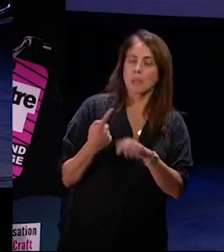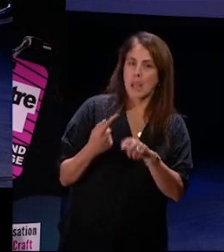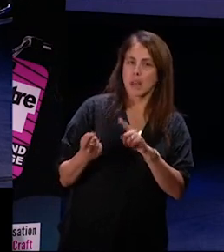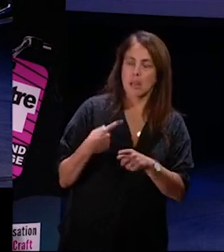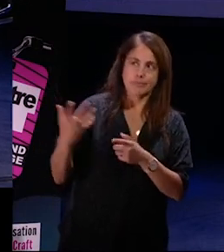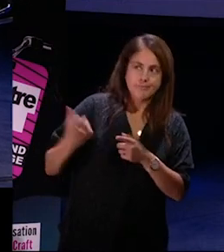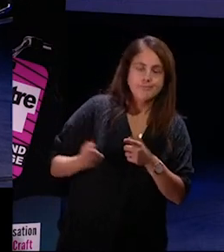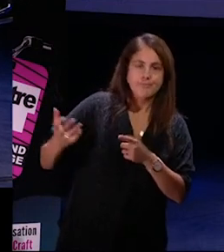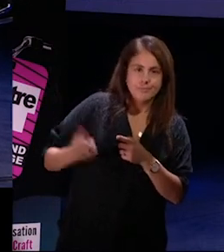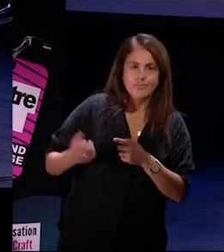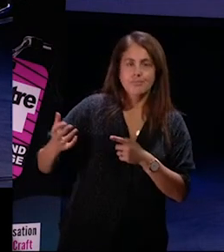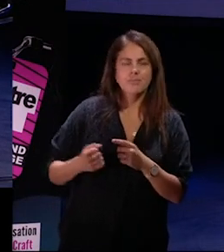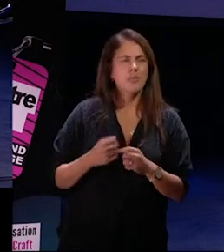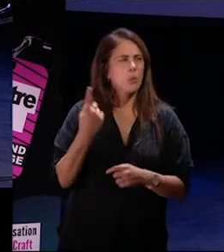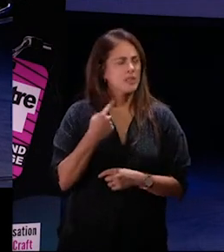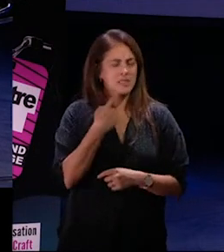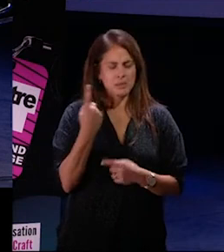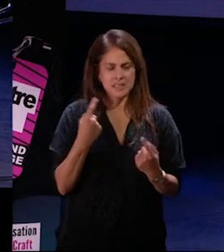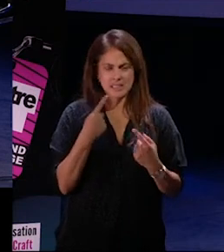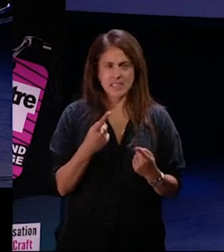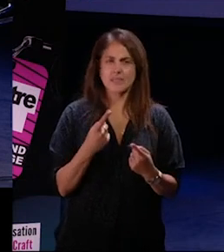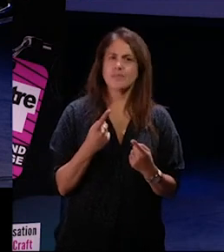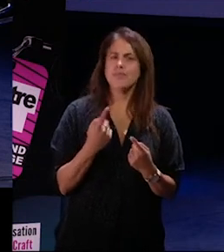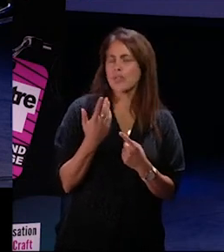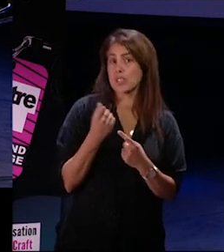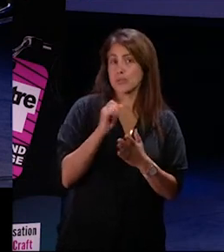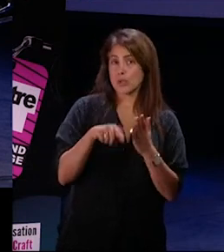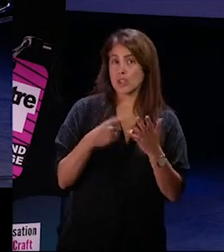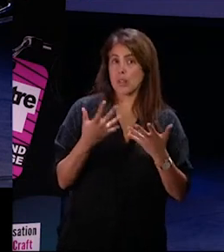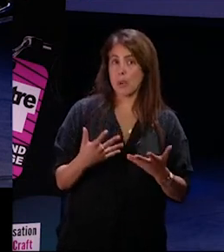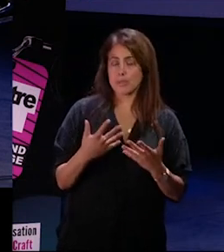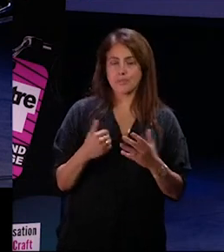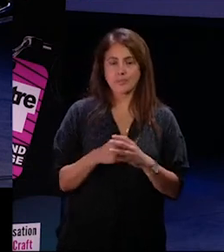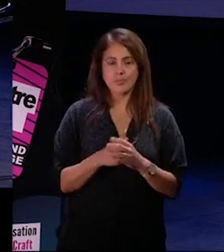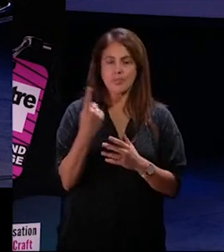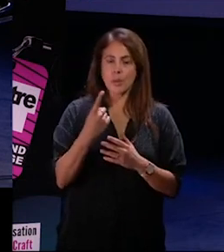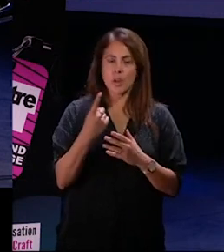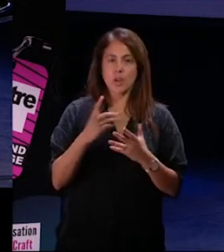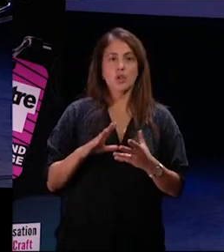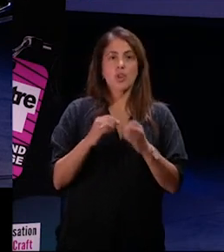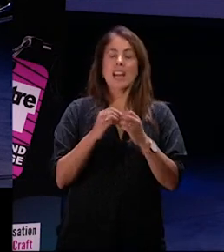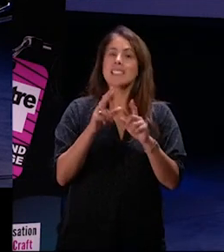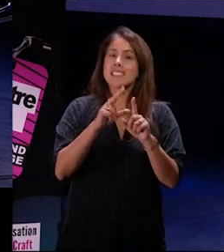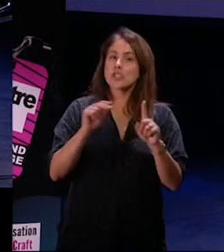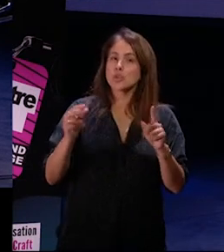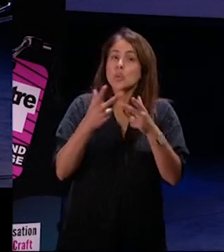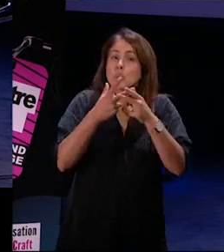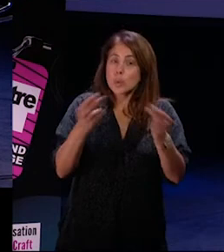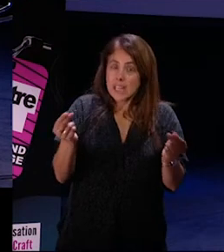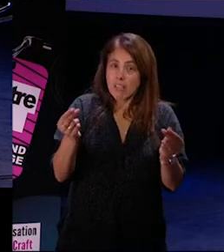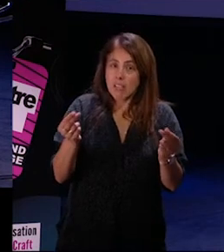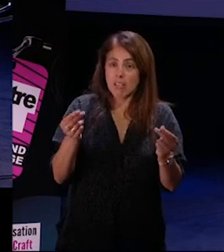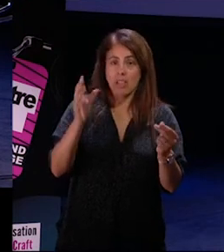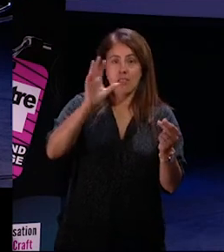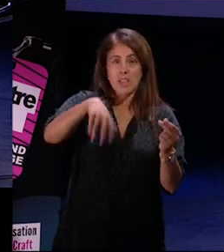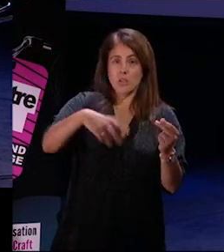example, as one thing I heard, or one thing with a project that we've been working on, is somebody actually created a digital twin of their venue and then went out to